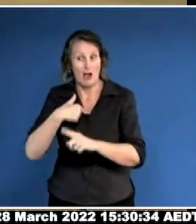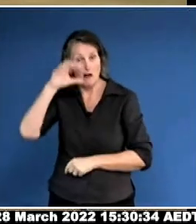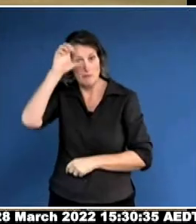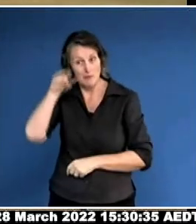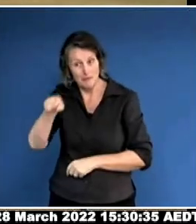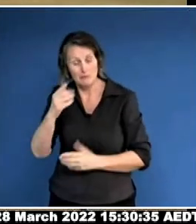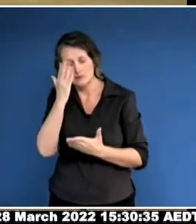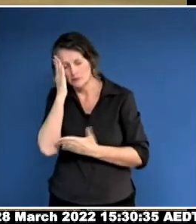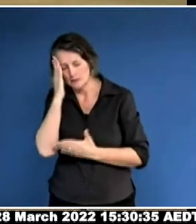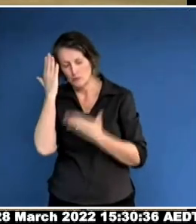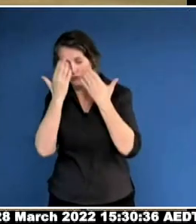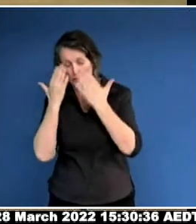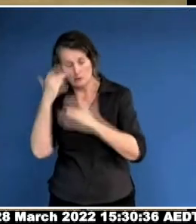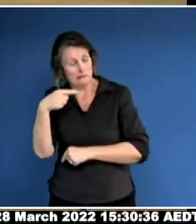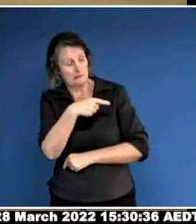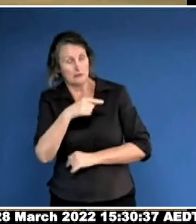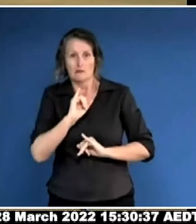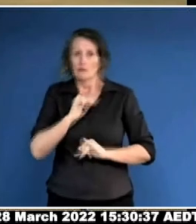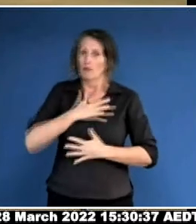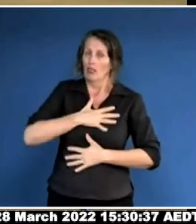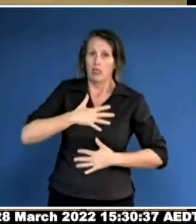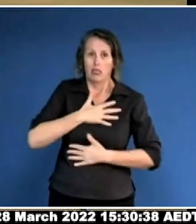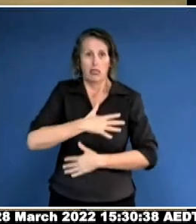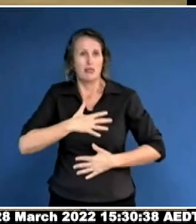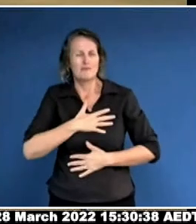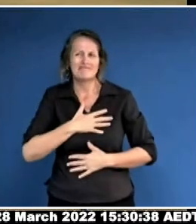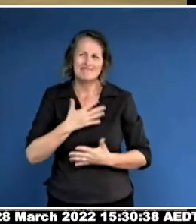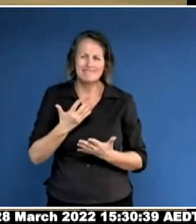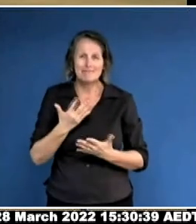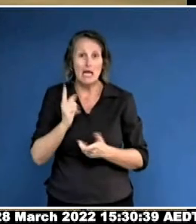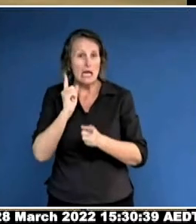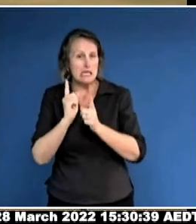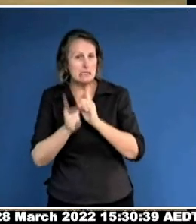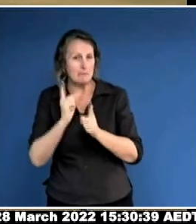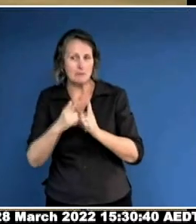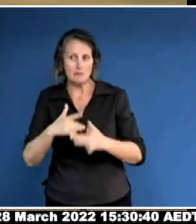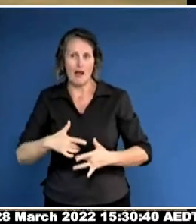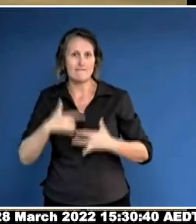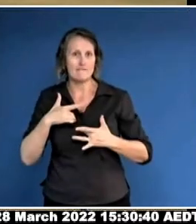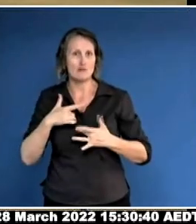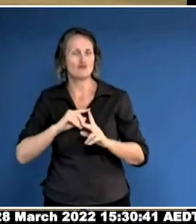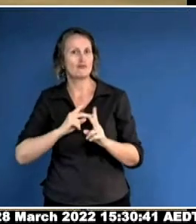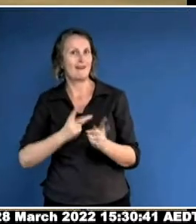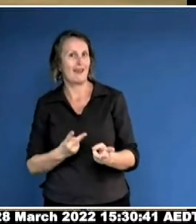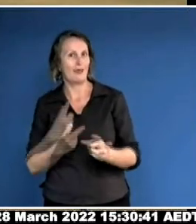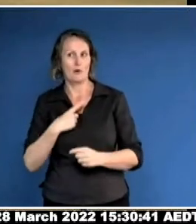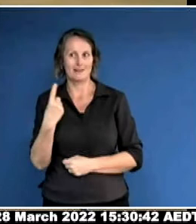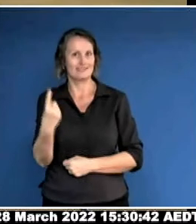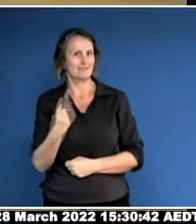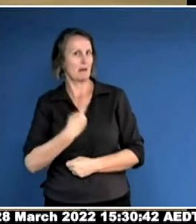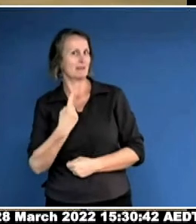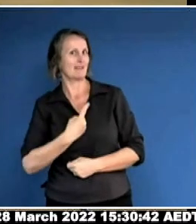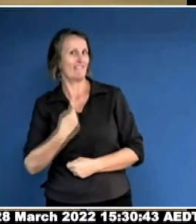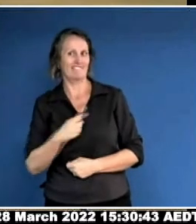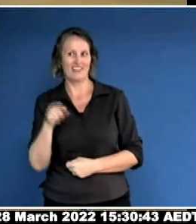In one way, it was relaxing because I was so isolated. I felt person three couldn't get to me. I was just relieved